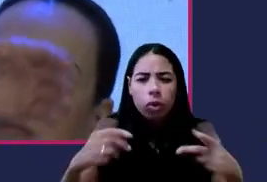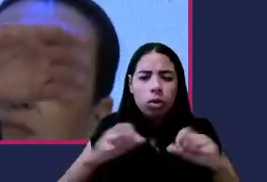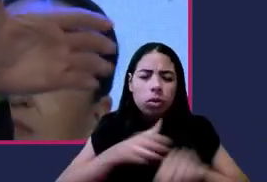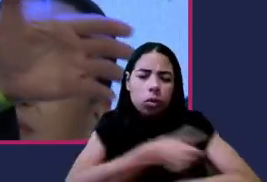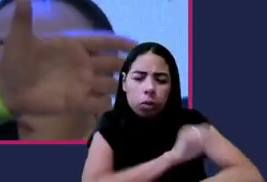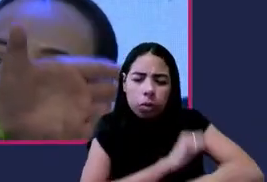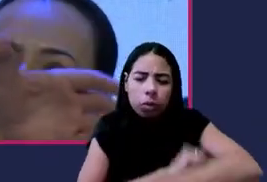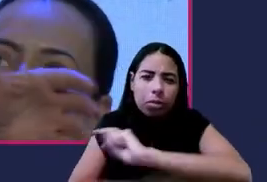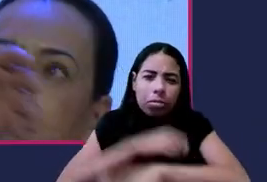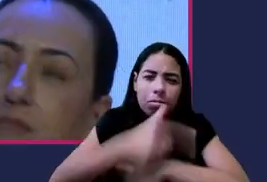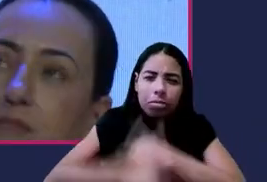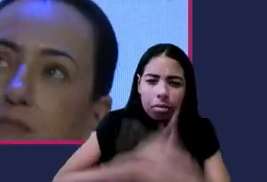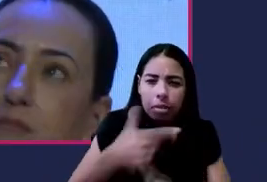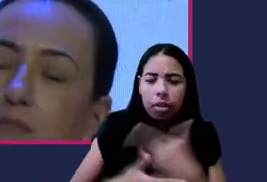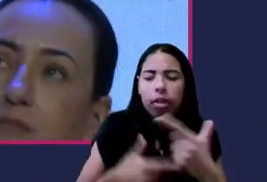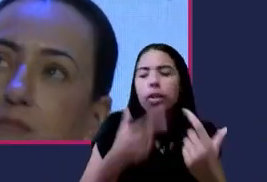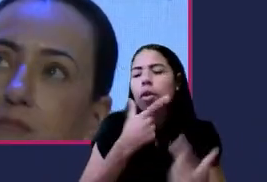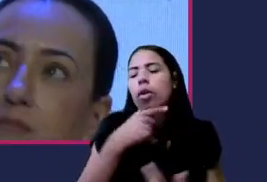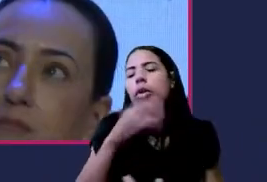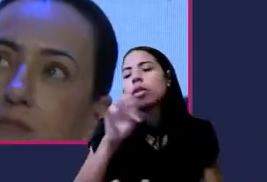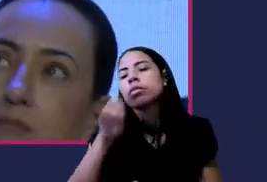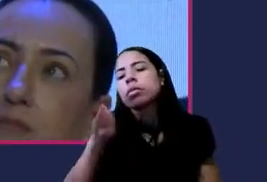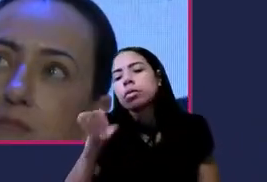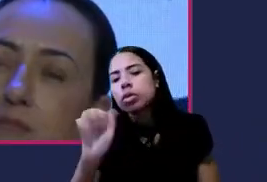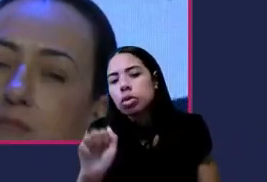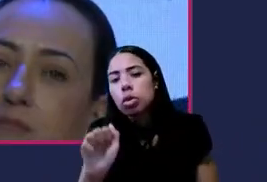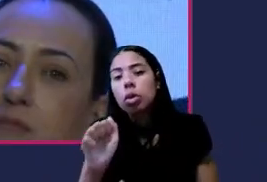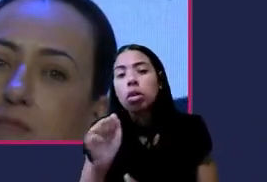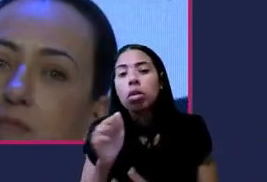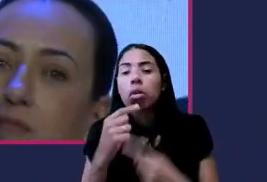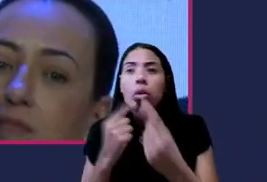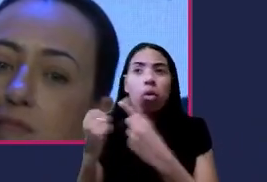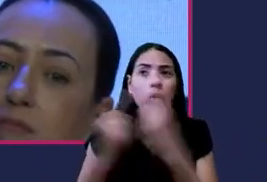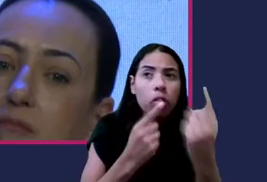that pales next to how much you deserve.